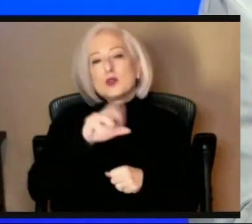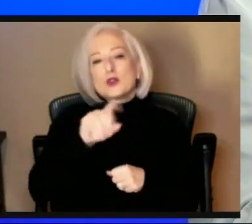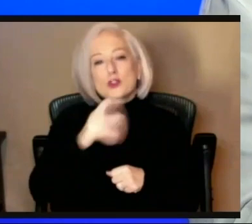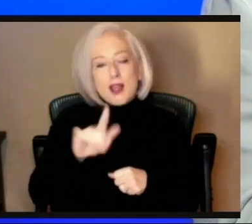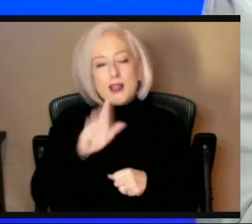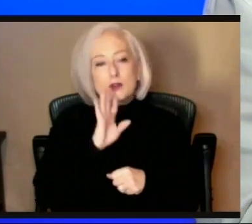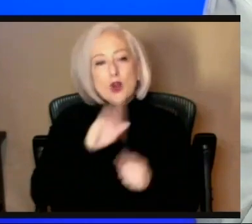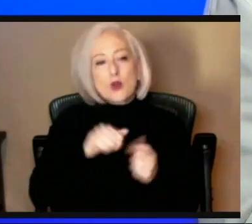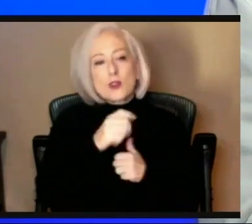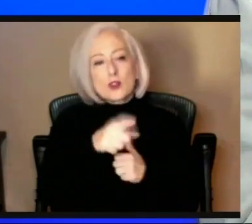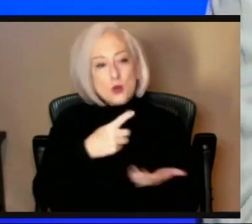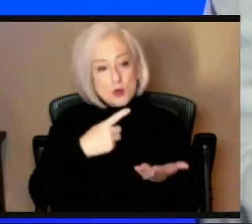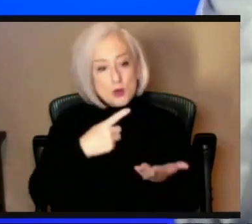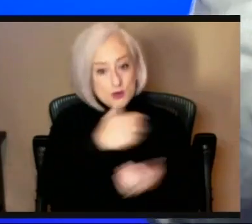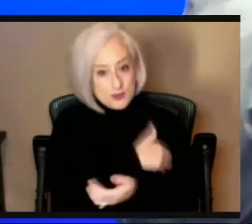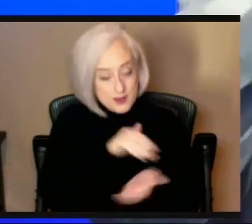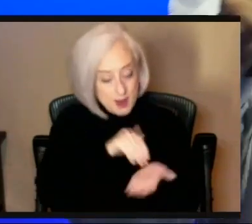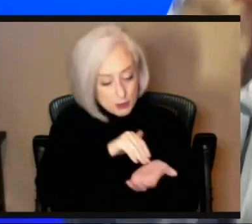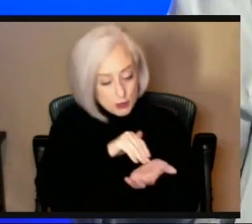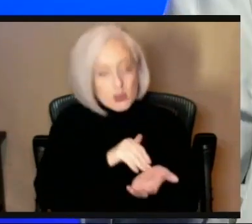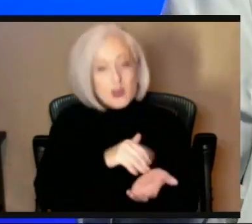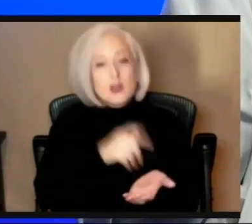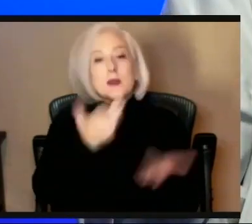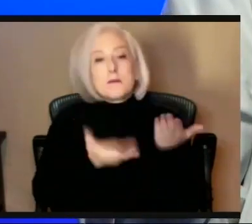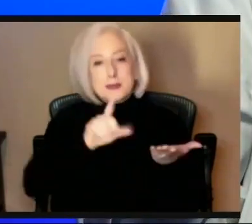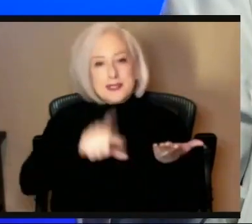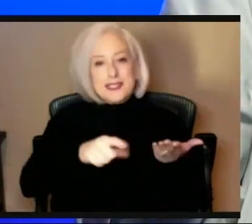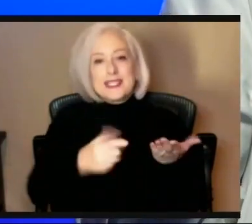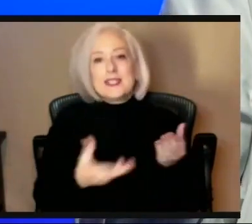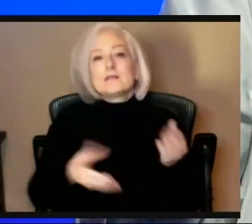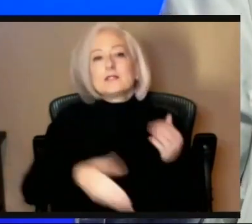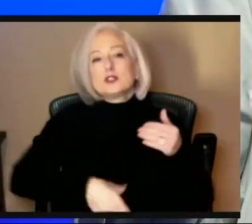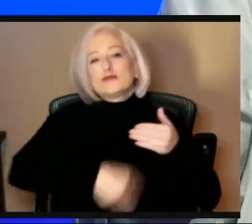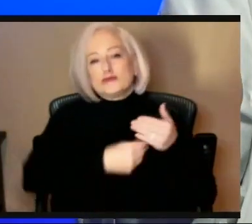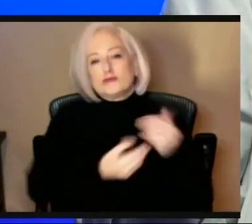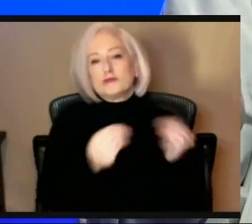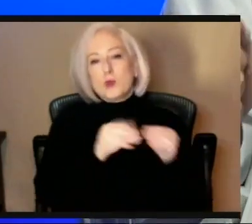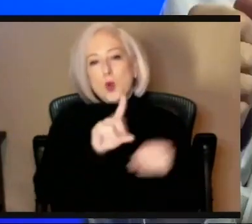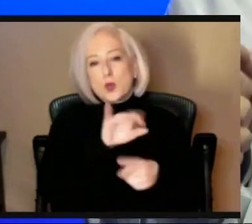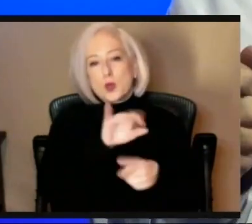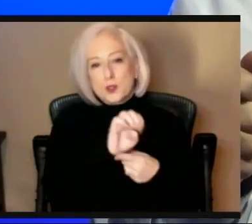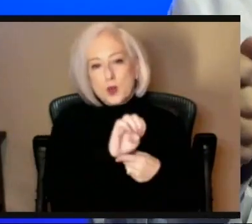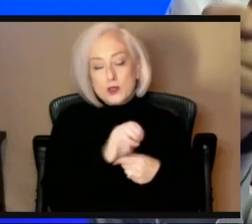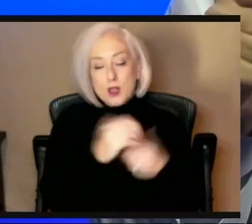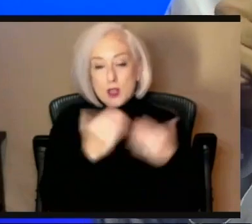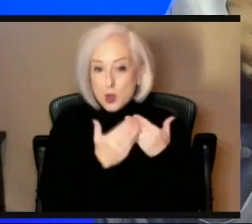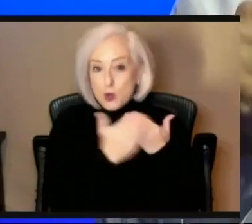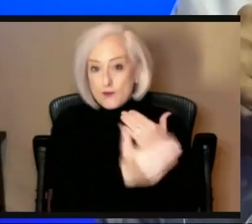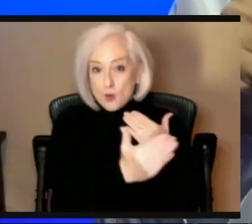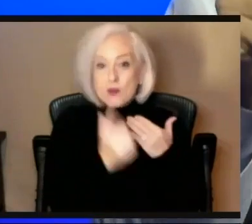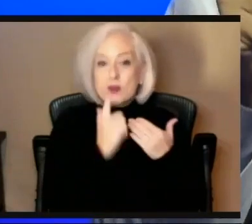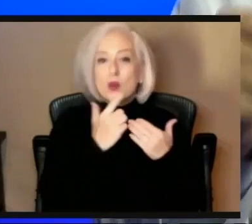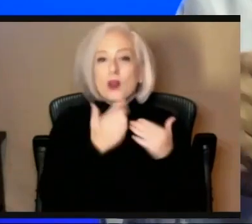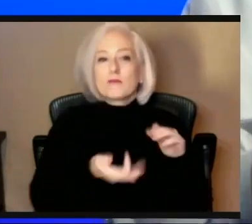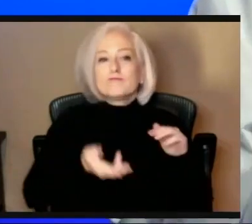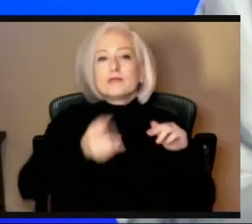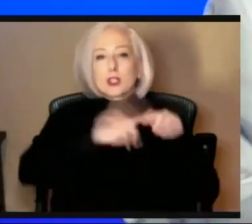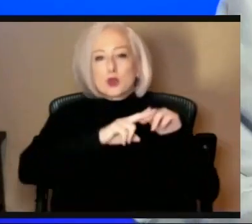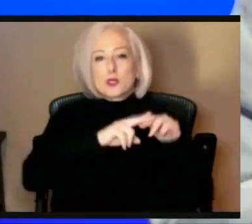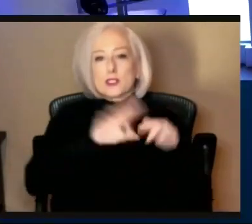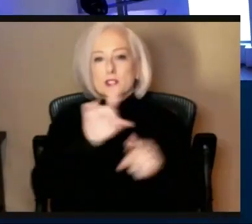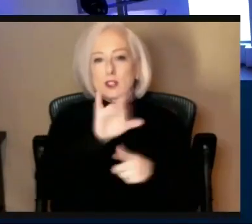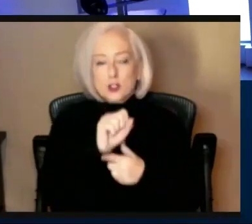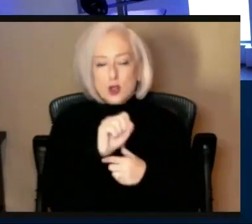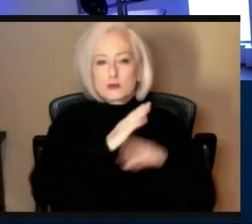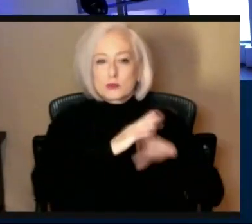means you need another dose. Going forward, we're going to be giving you the higher dose to make sure you're protected against Omicron and all of its